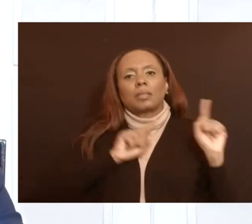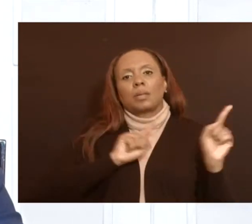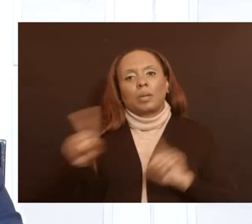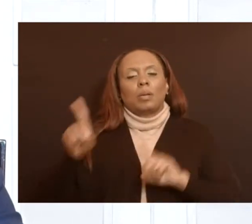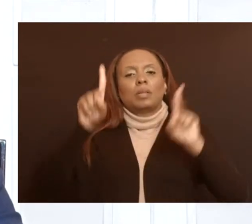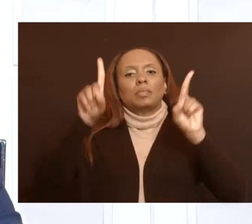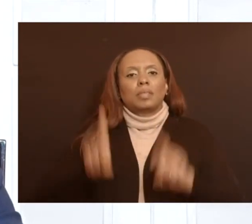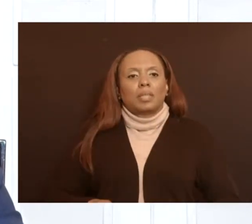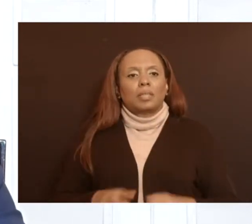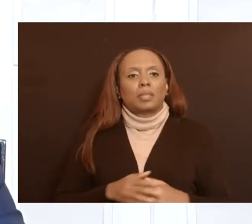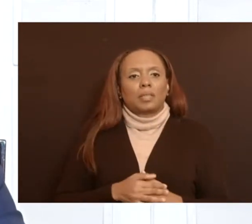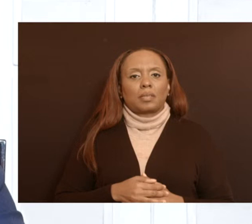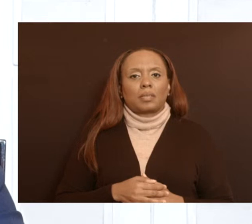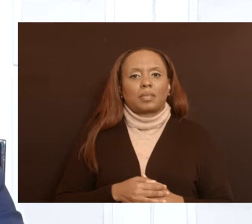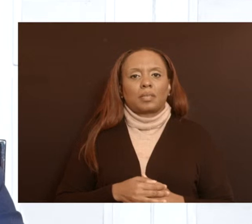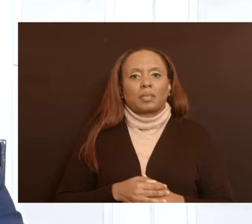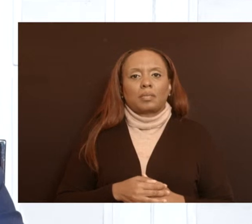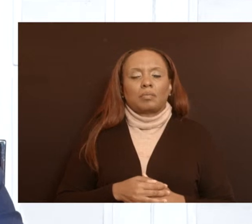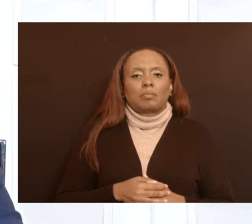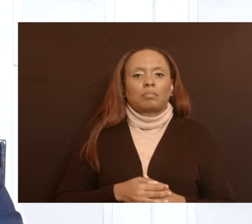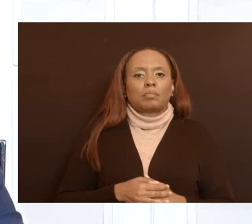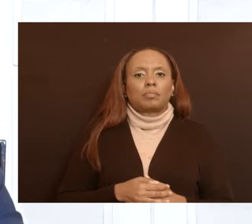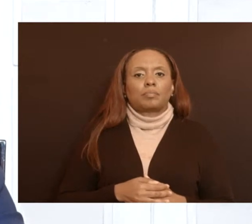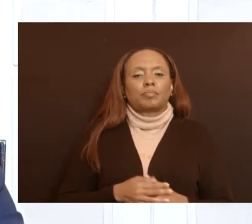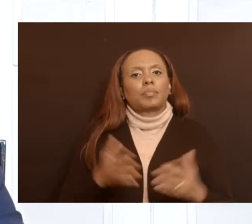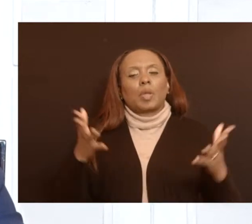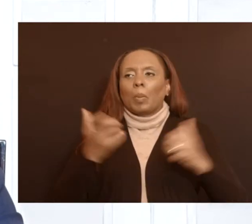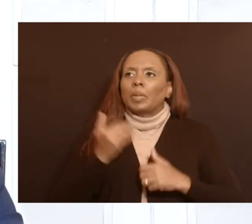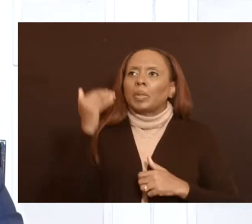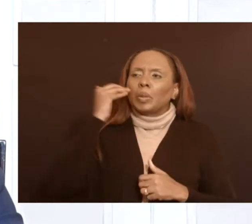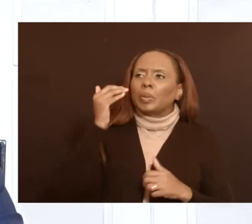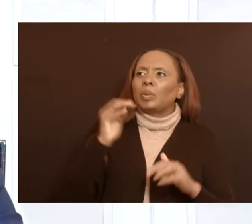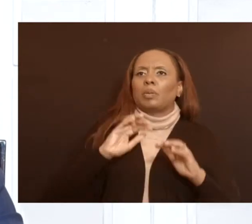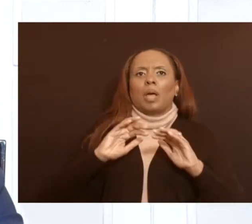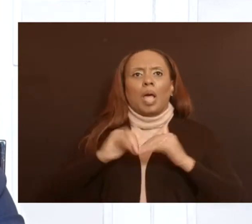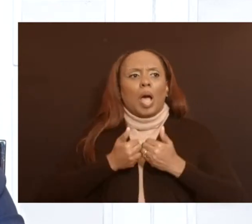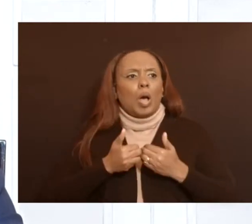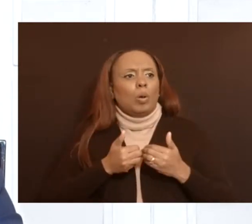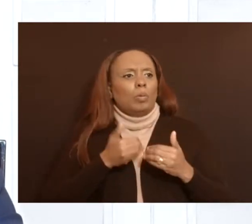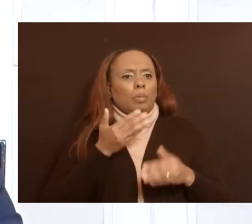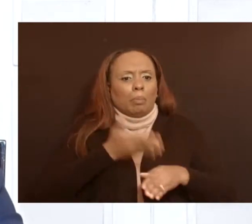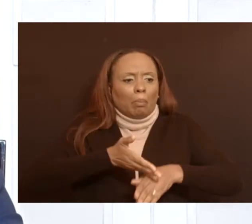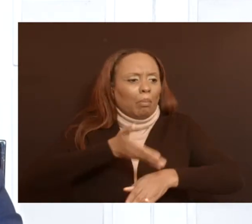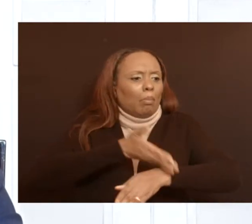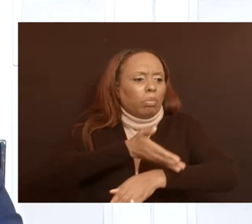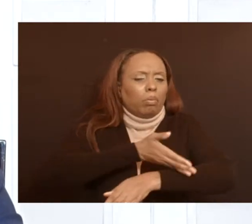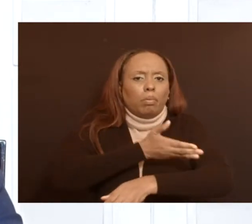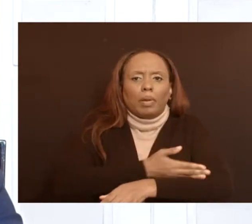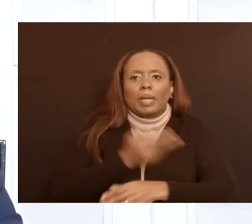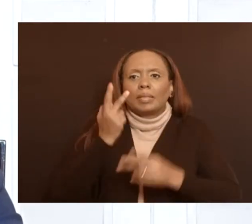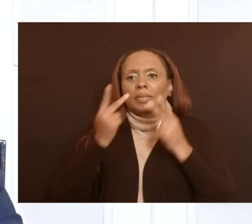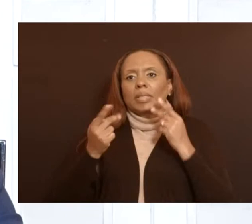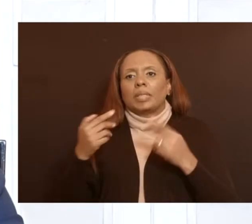we get a good feel of where we are in this country so we can proceed and progress, in short and simple.